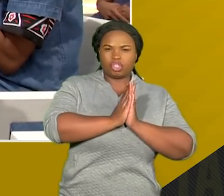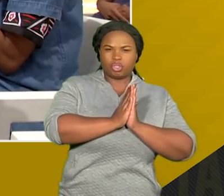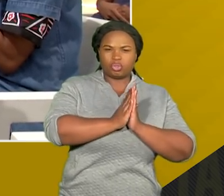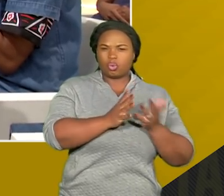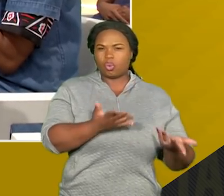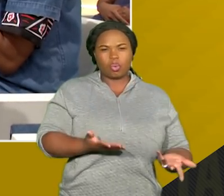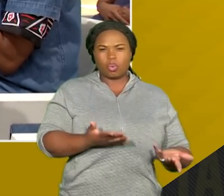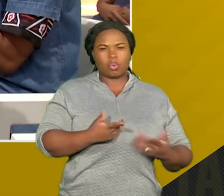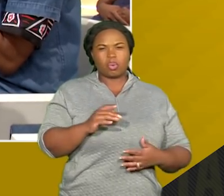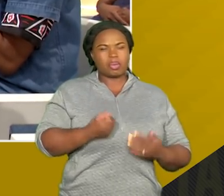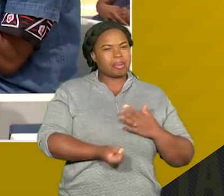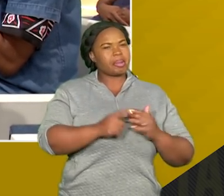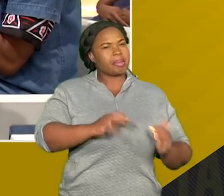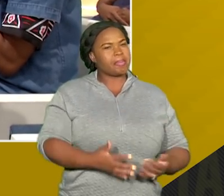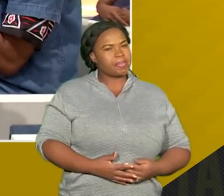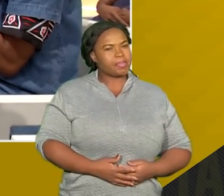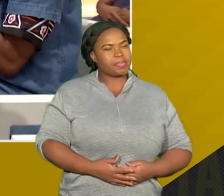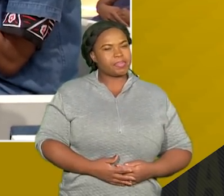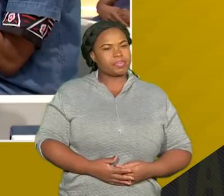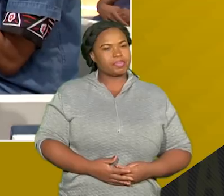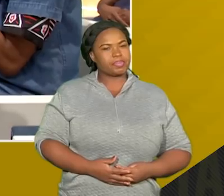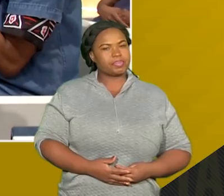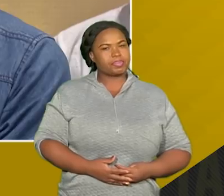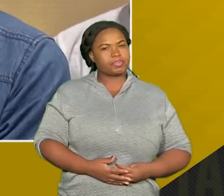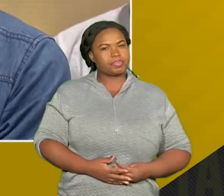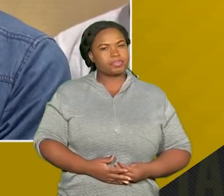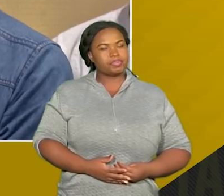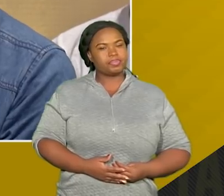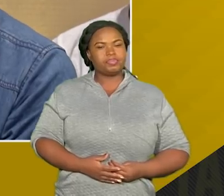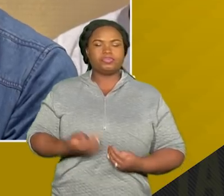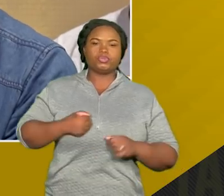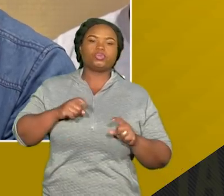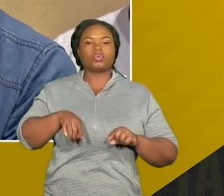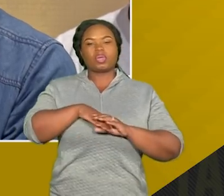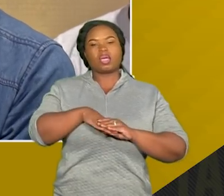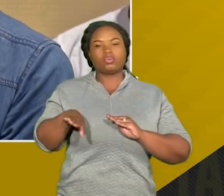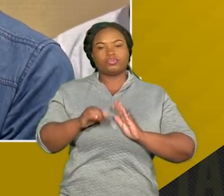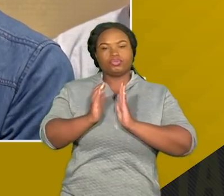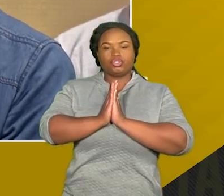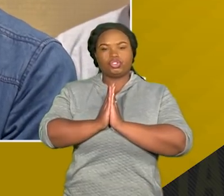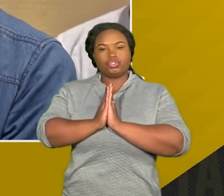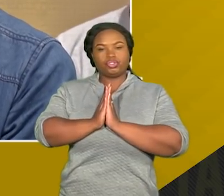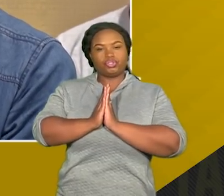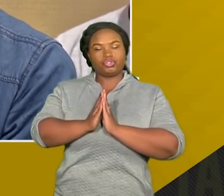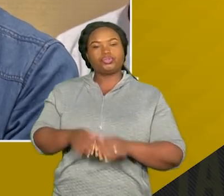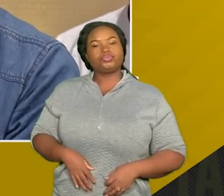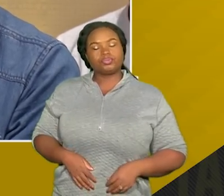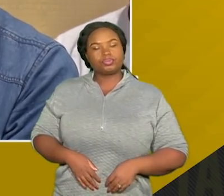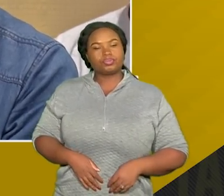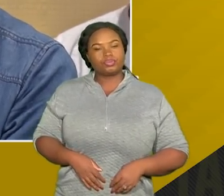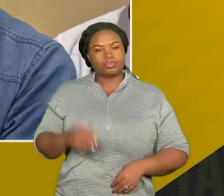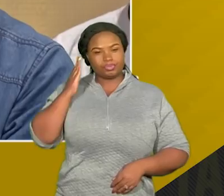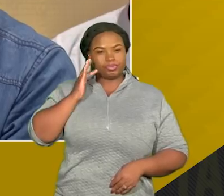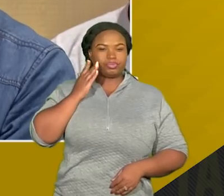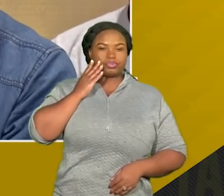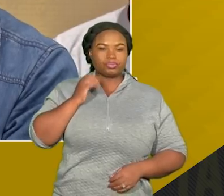with your parents, how did this person get access to you? We were walking out, actually. You know when you